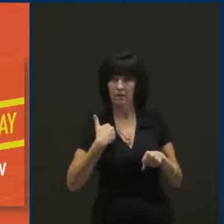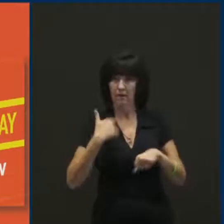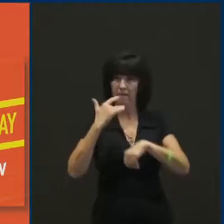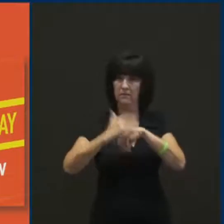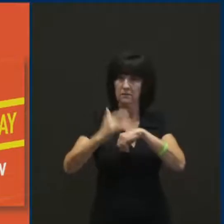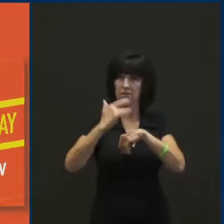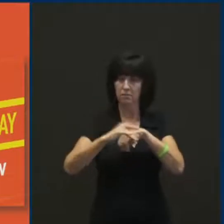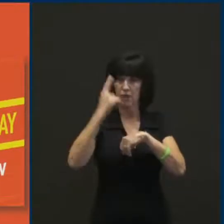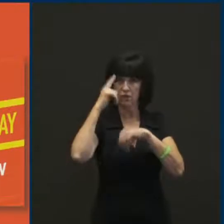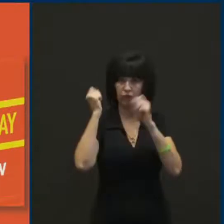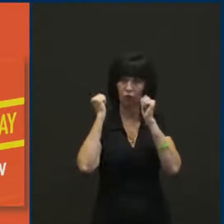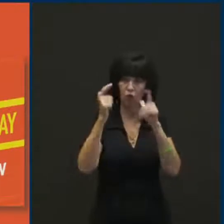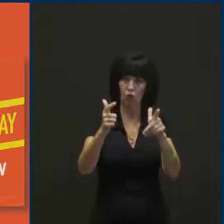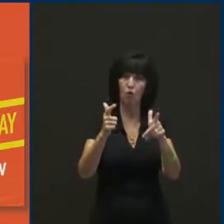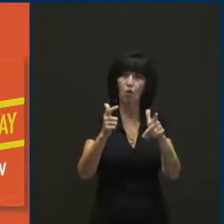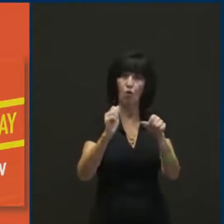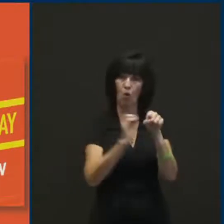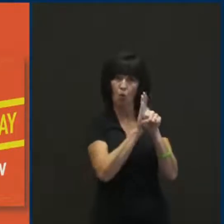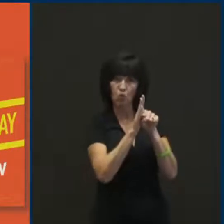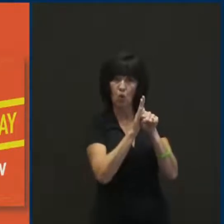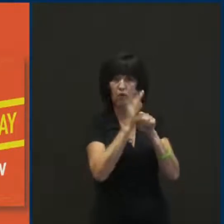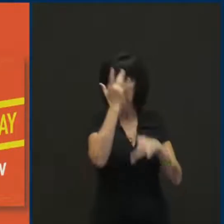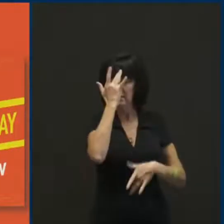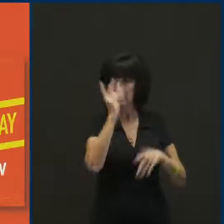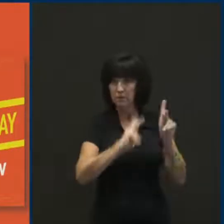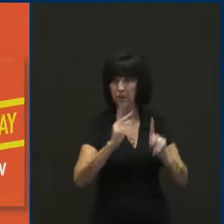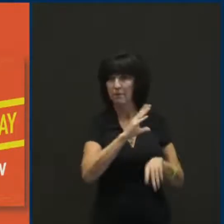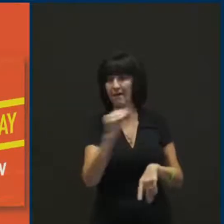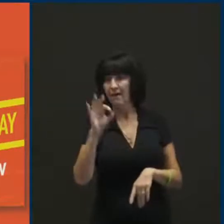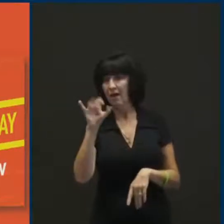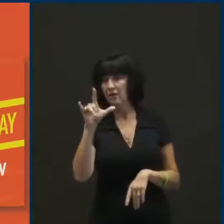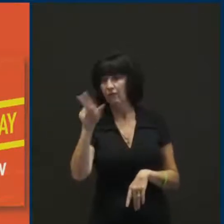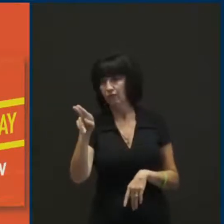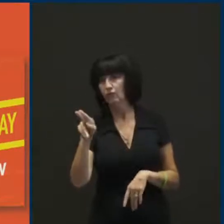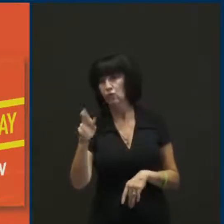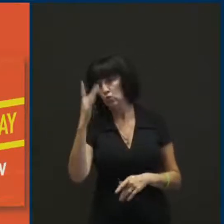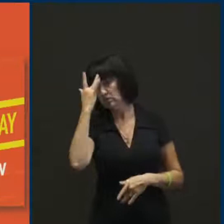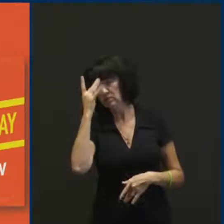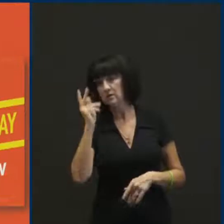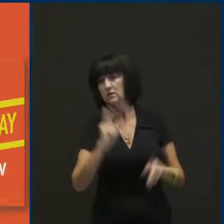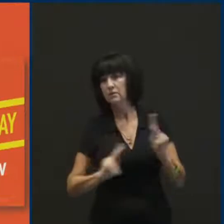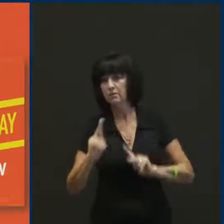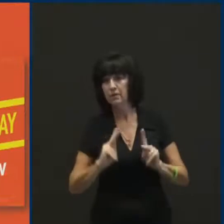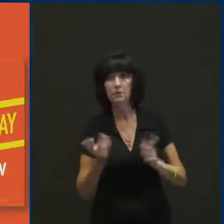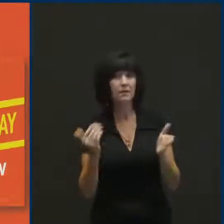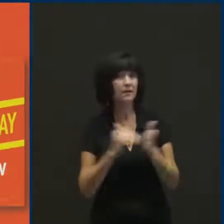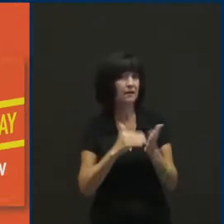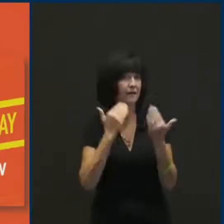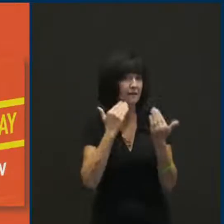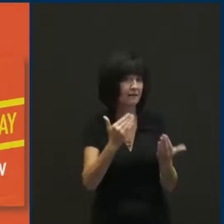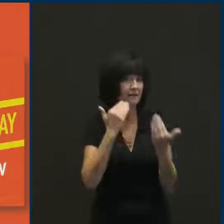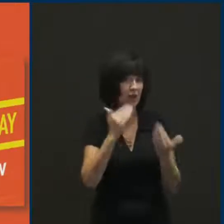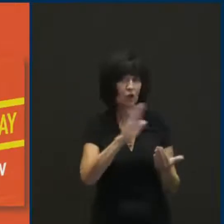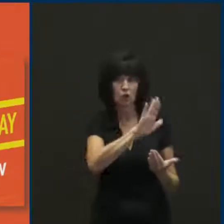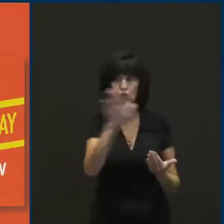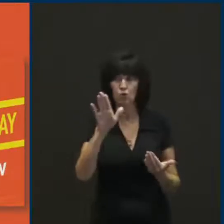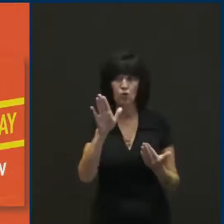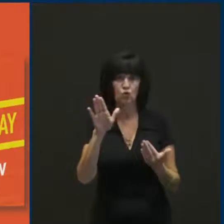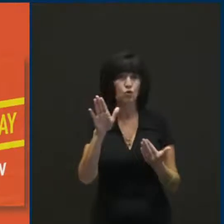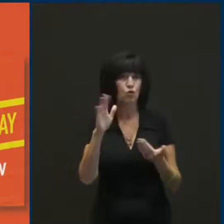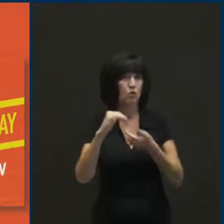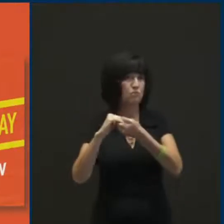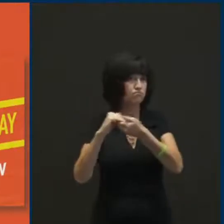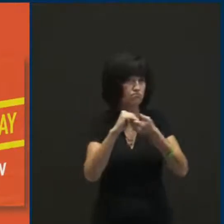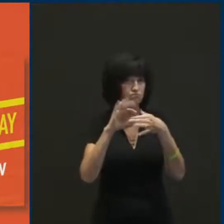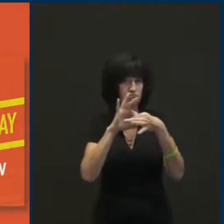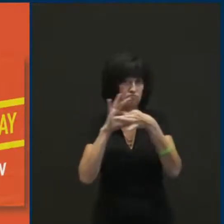obviously we want to be able to, the hospitals need to be able to treat all of those patients. So again, thank you for your cooperation, for leaning